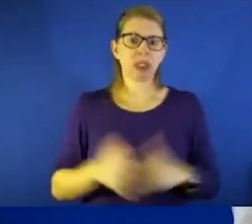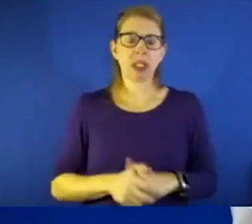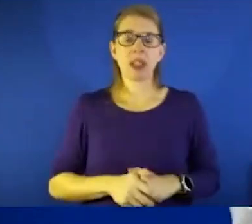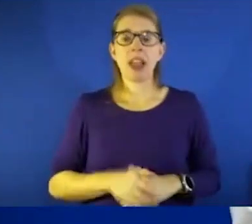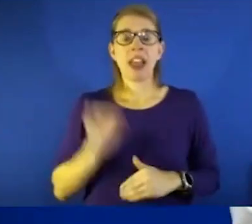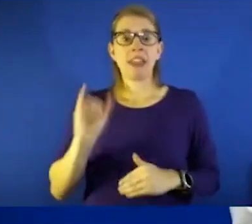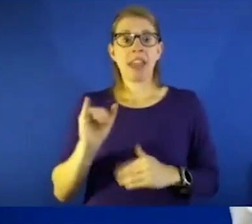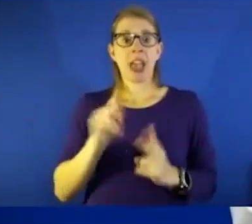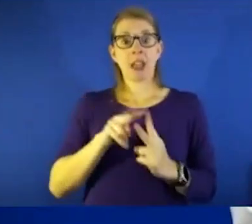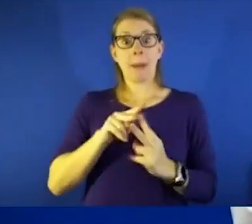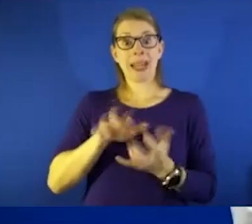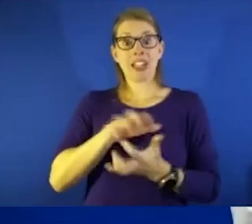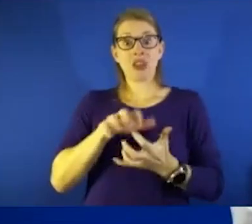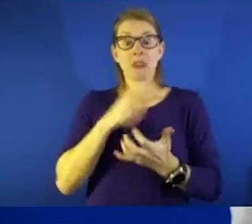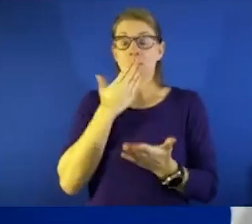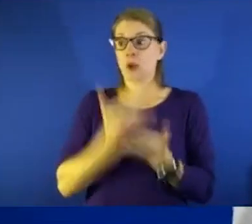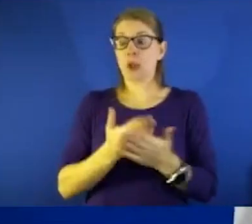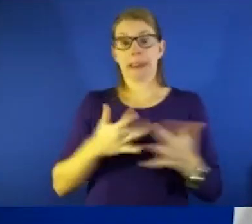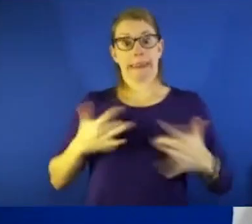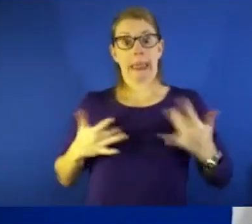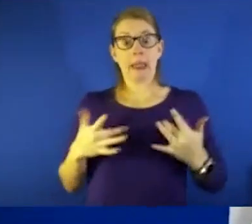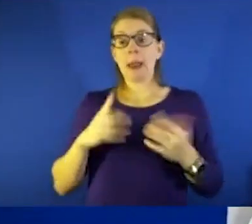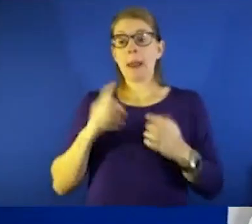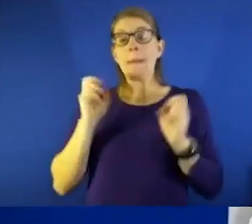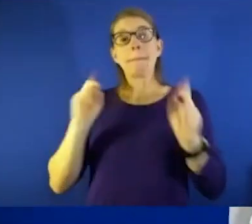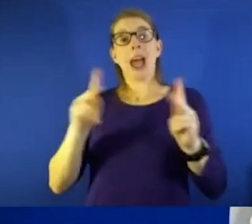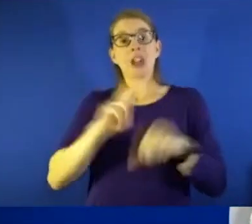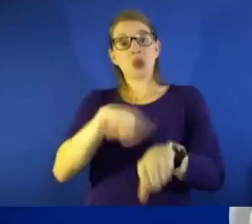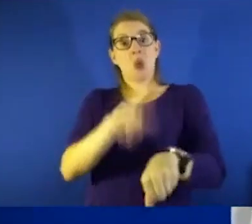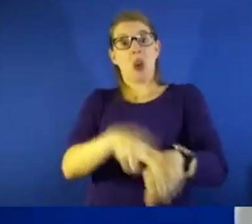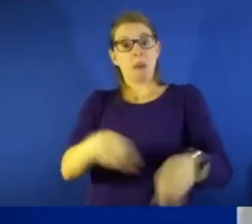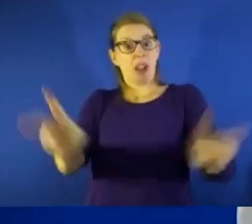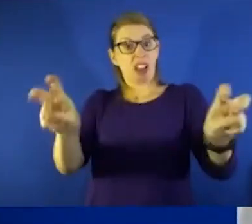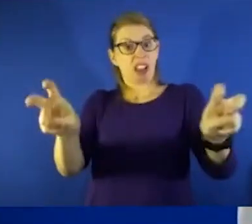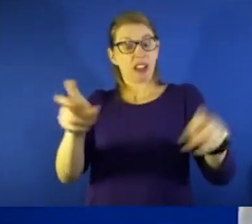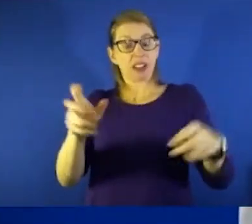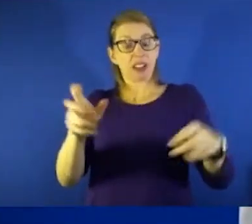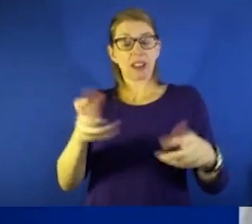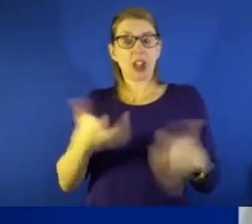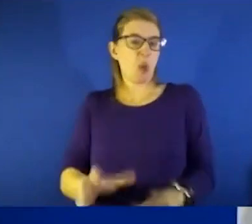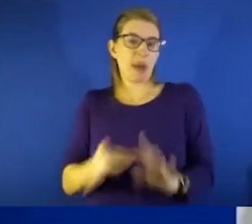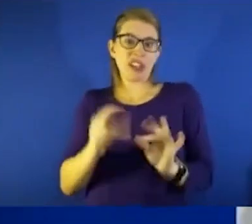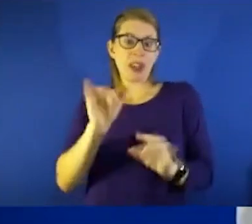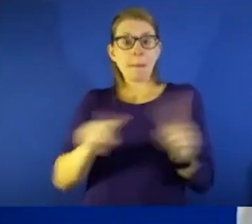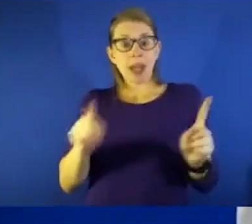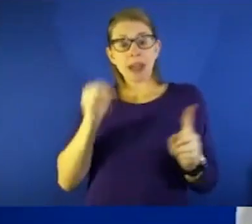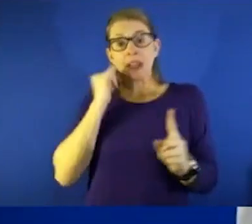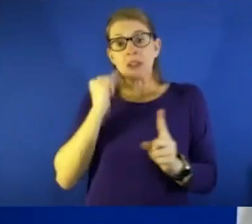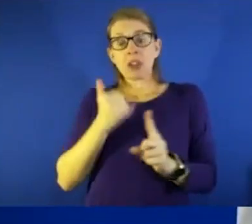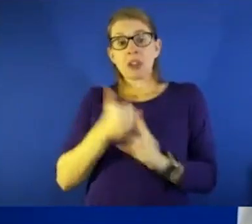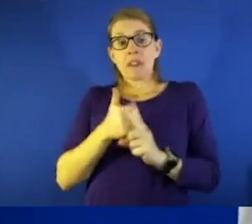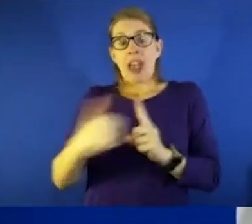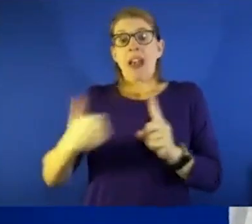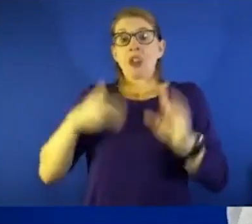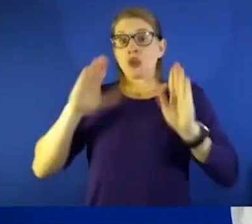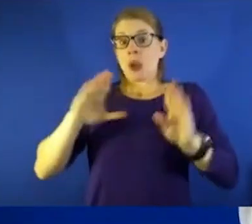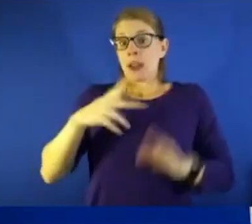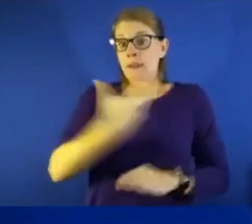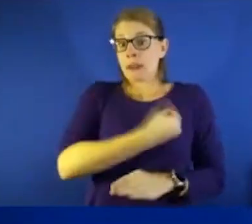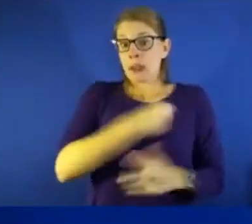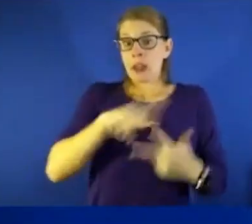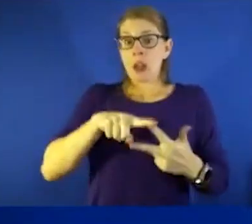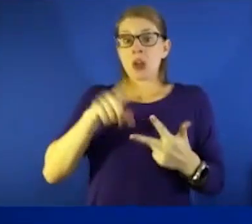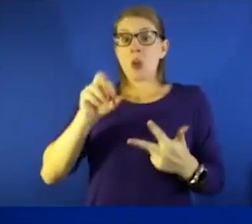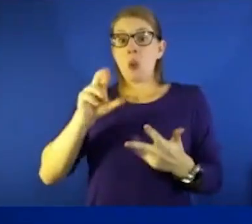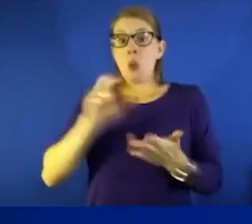we're back to normal once that happens, but man, if you have great vaccination and you have oral therapy and you can